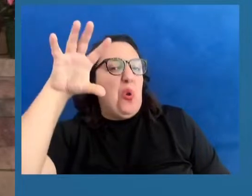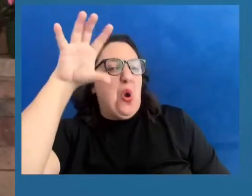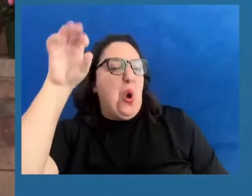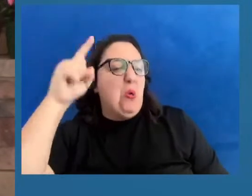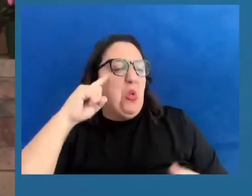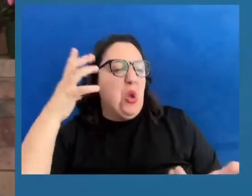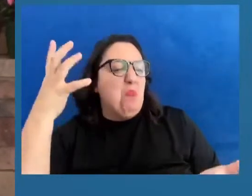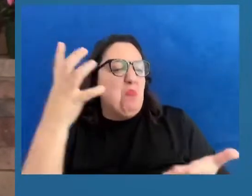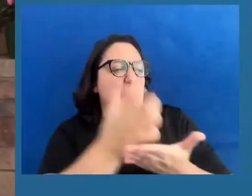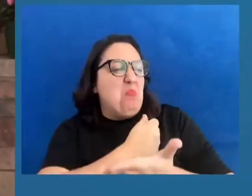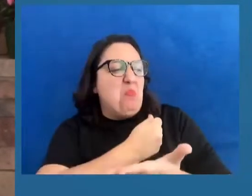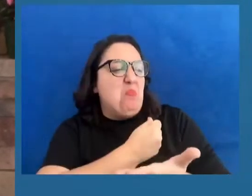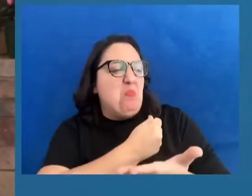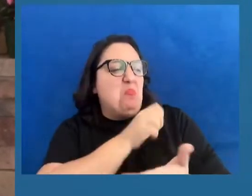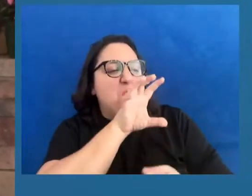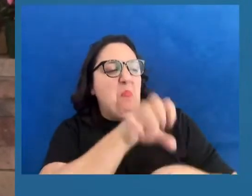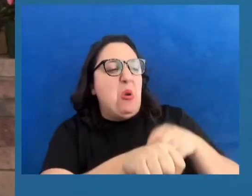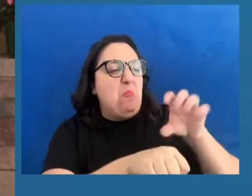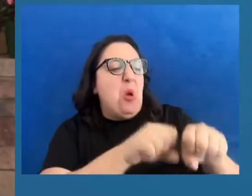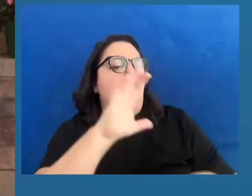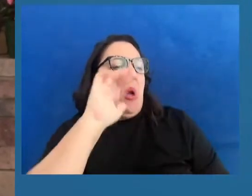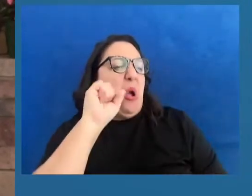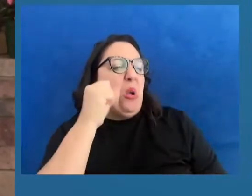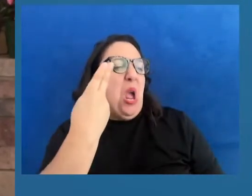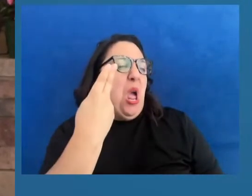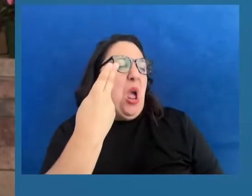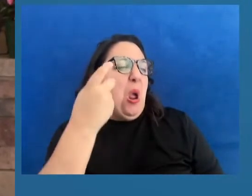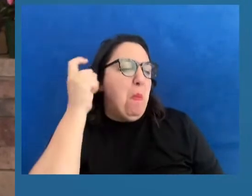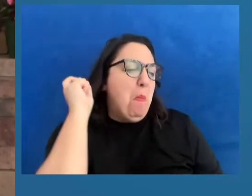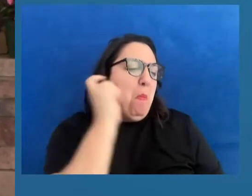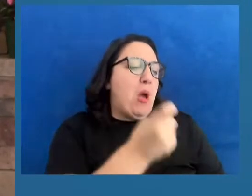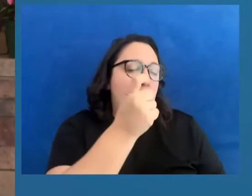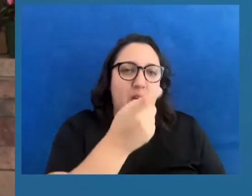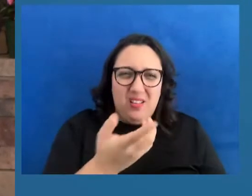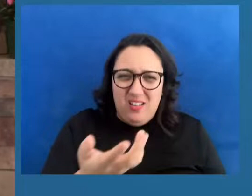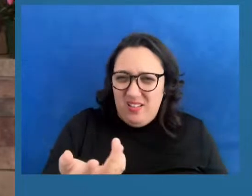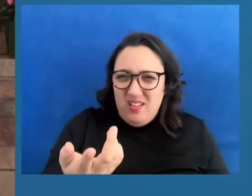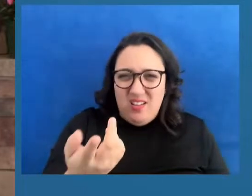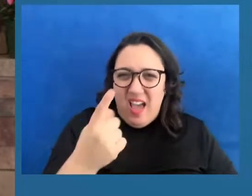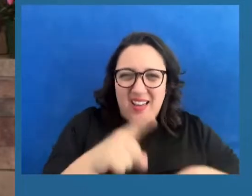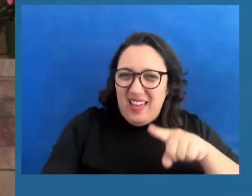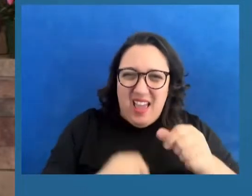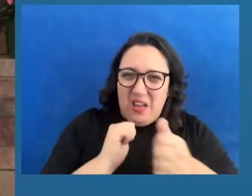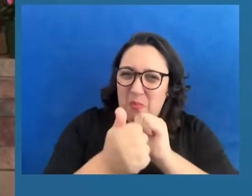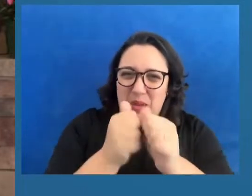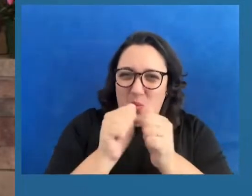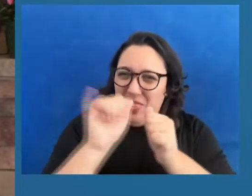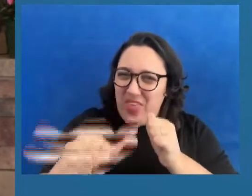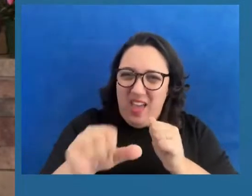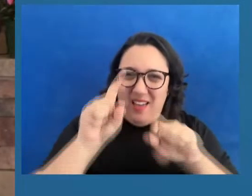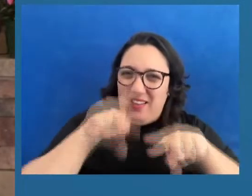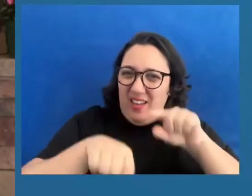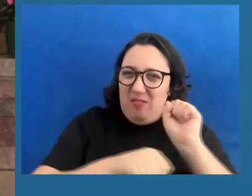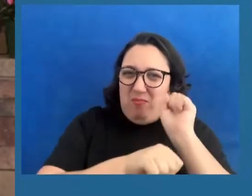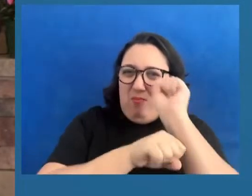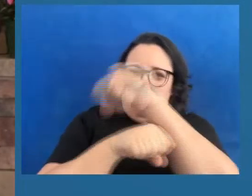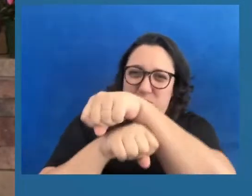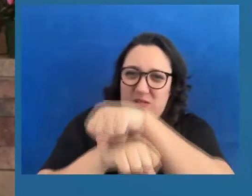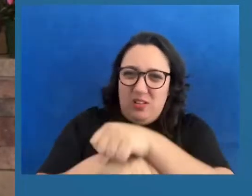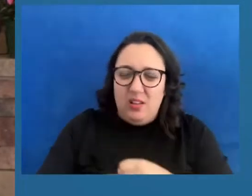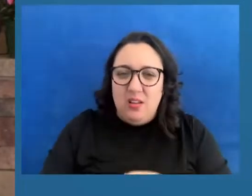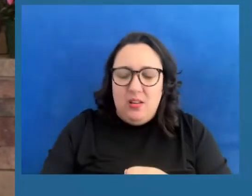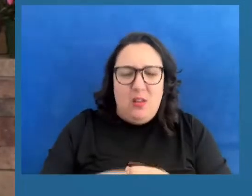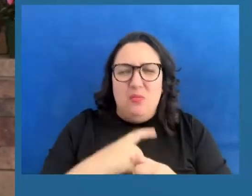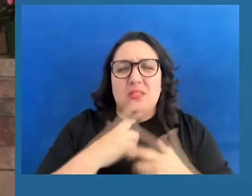plop down a cash offer. You can't compete with that. And it's so sad, it's tragic when you think about